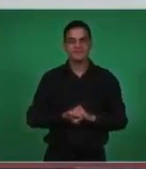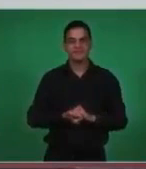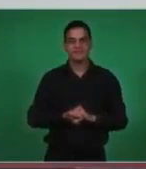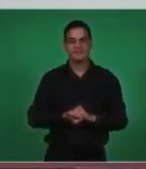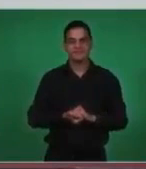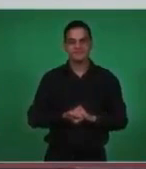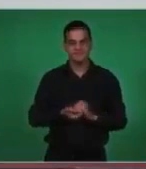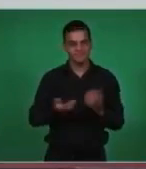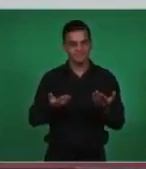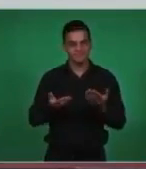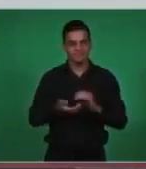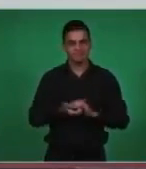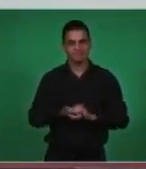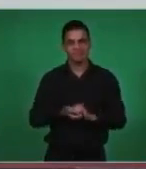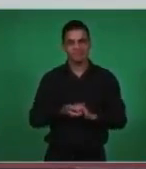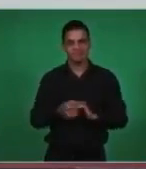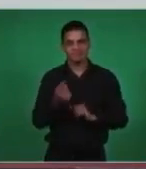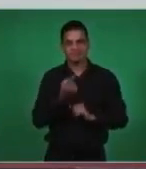A brother.